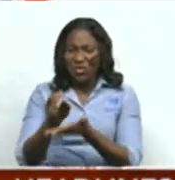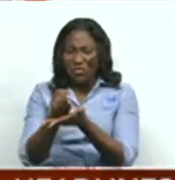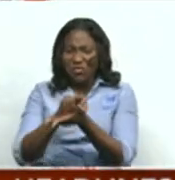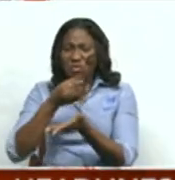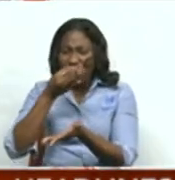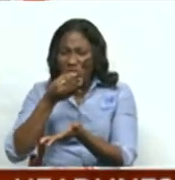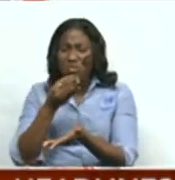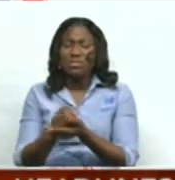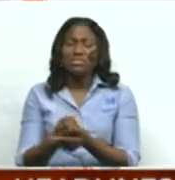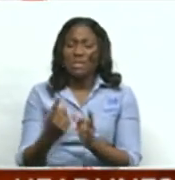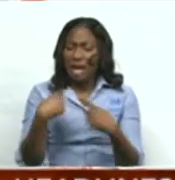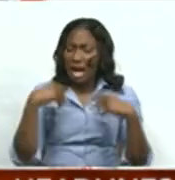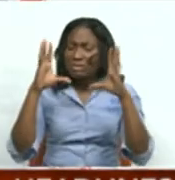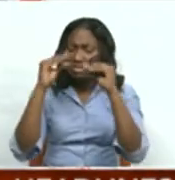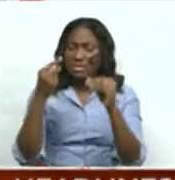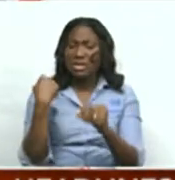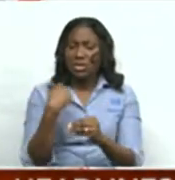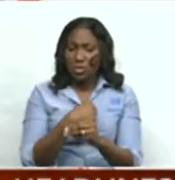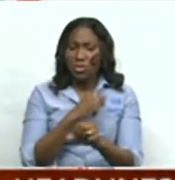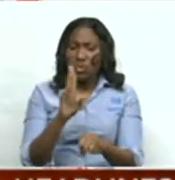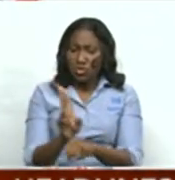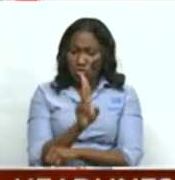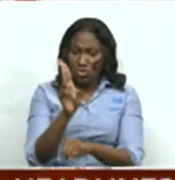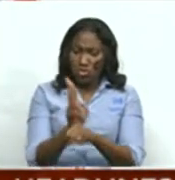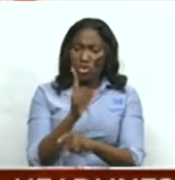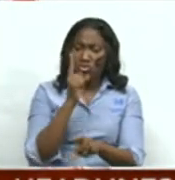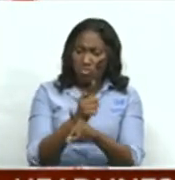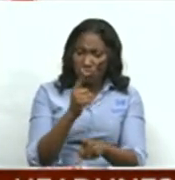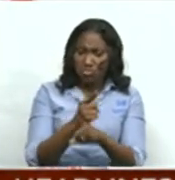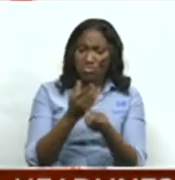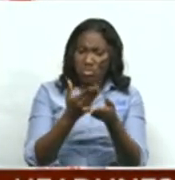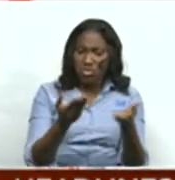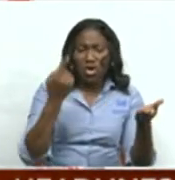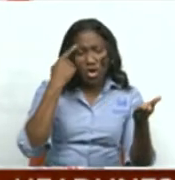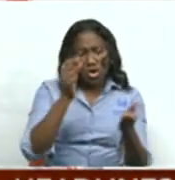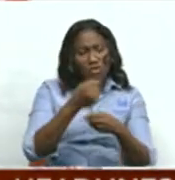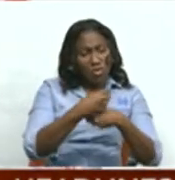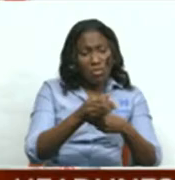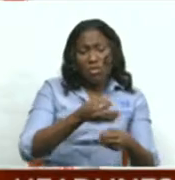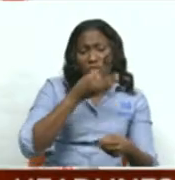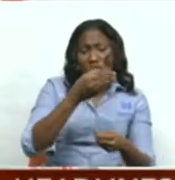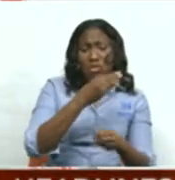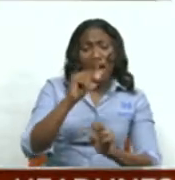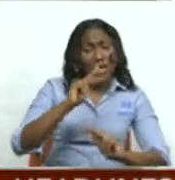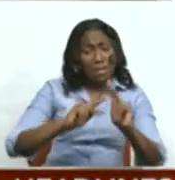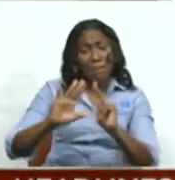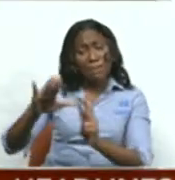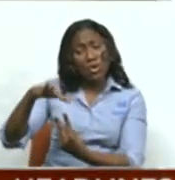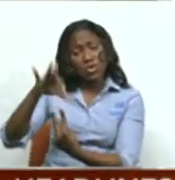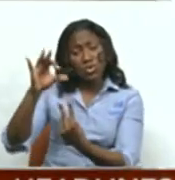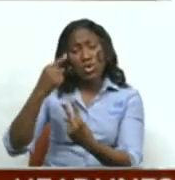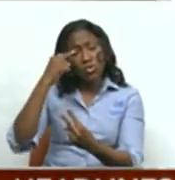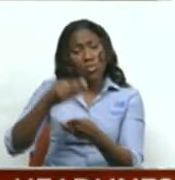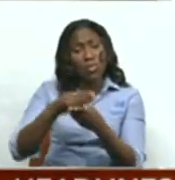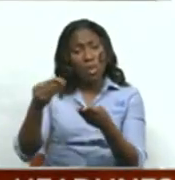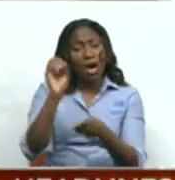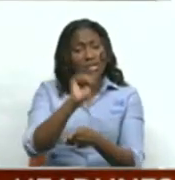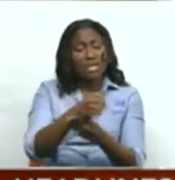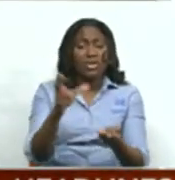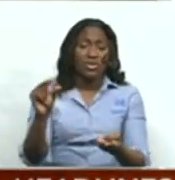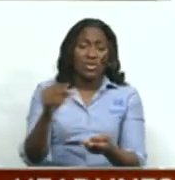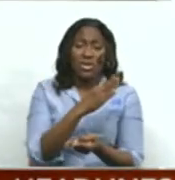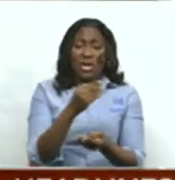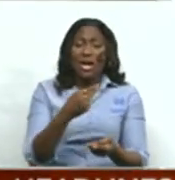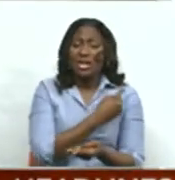we use quality local ingredients wherever possible in our meals, and people have a choice. Hardy assures that they are